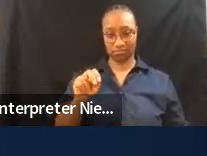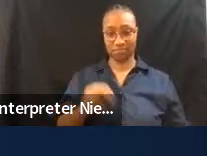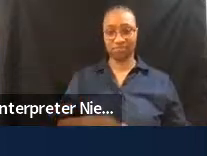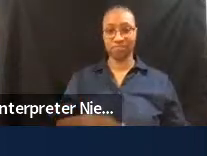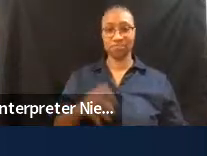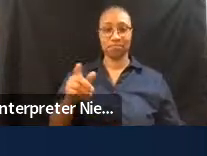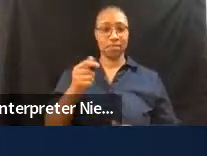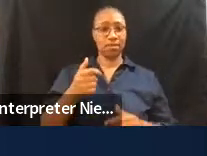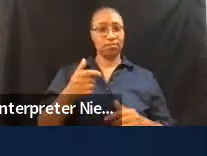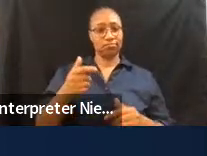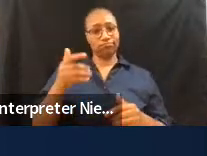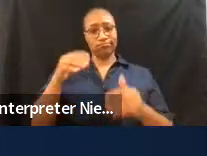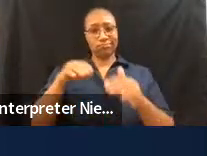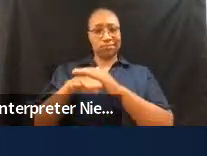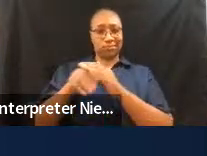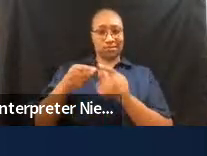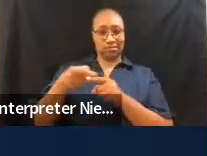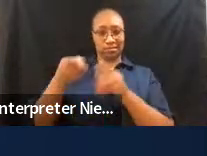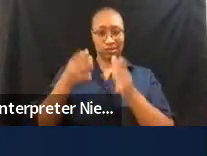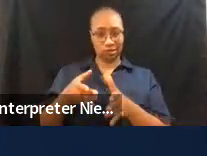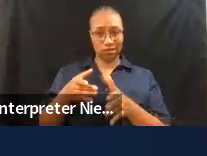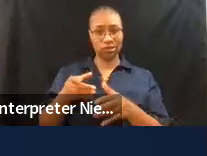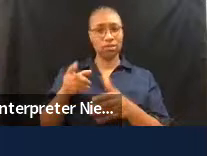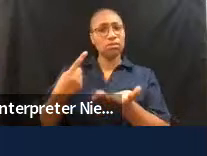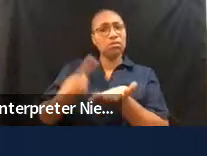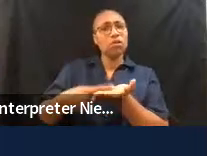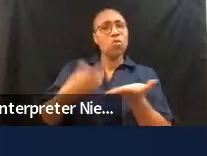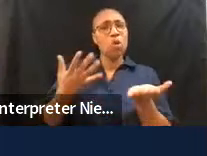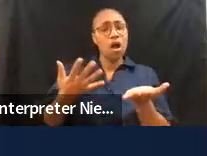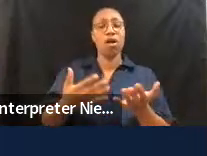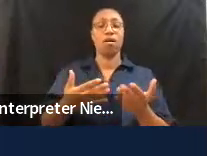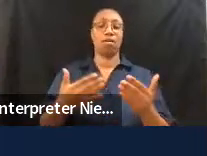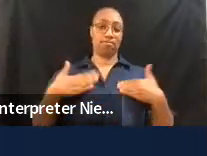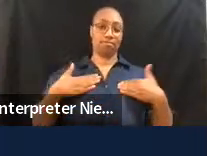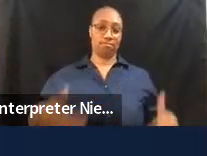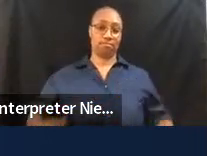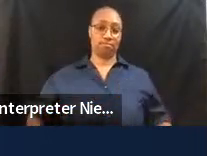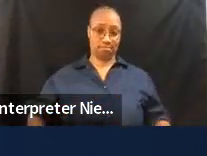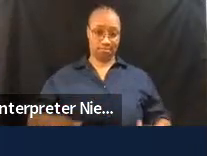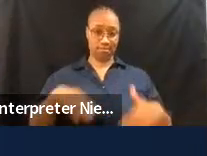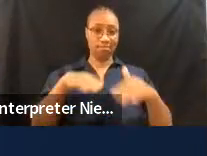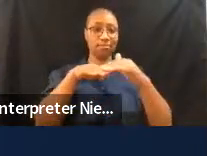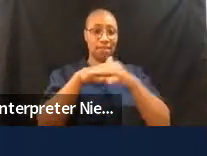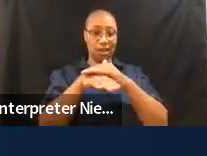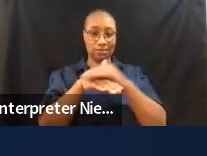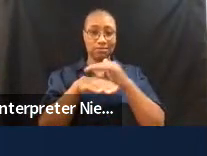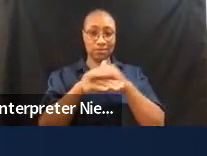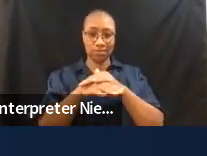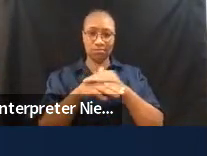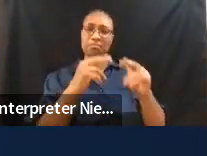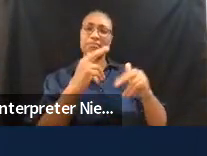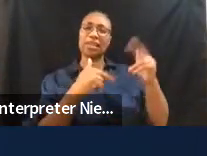physical accessibility of healthcare facilities and sites. Bill?